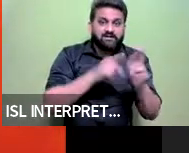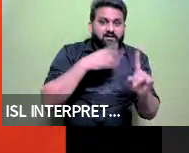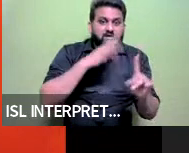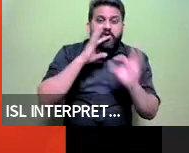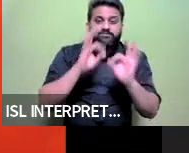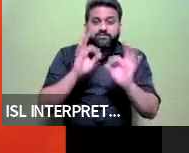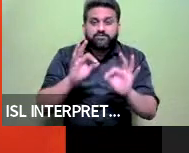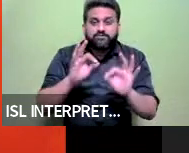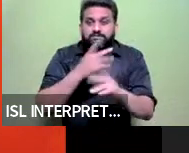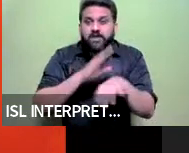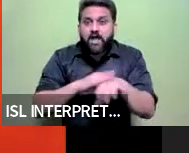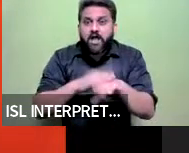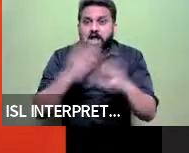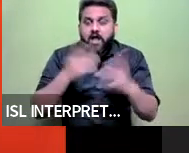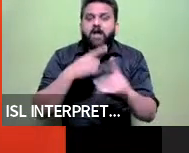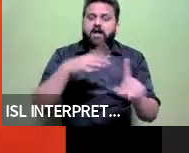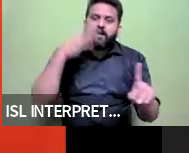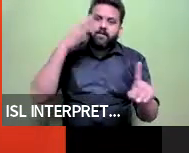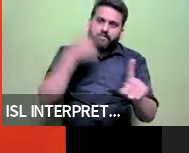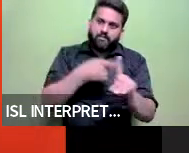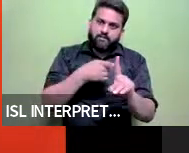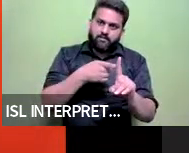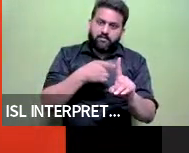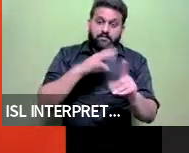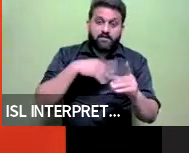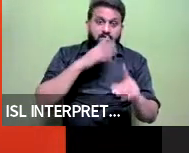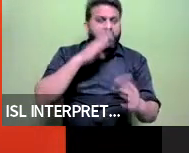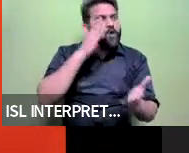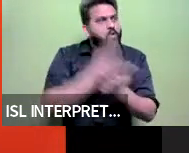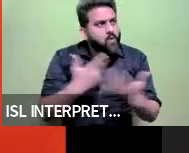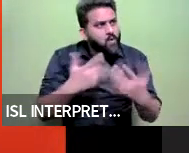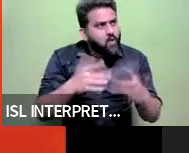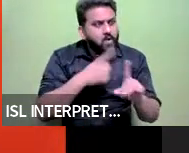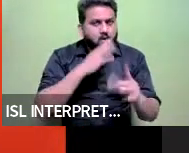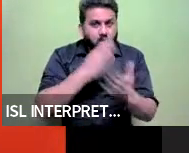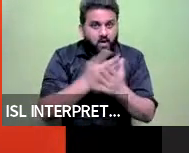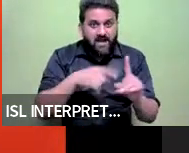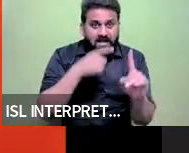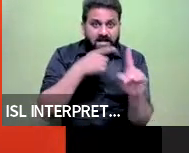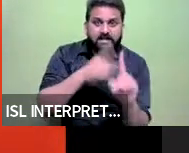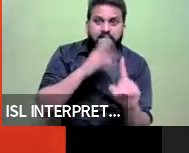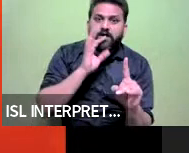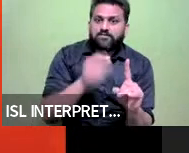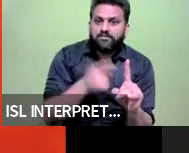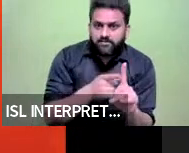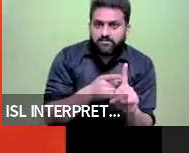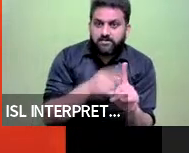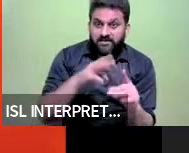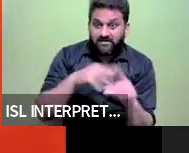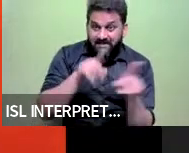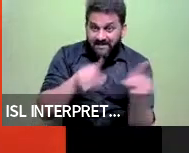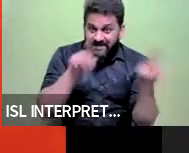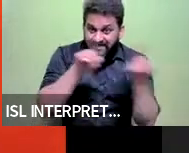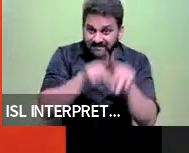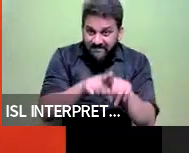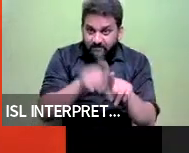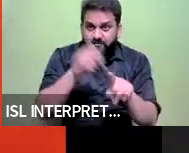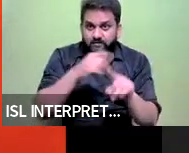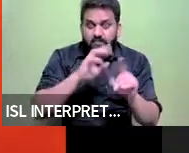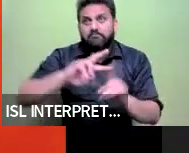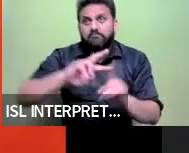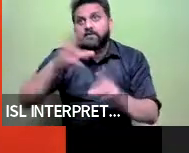very important. And we say that the facts are friends, because the same facts are used by